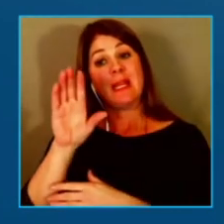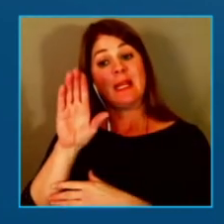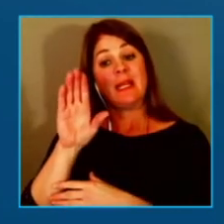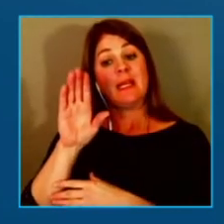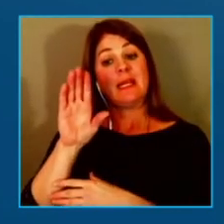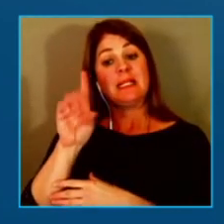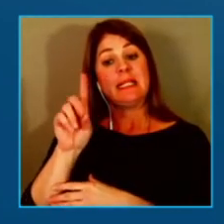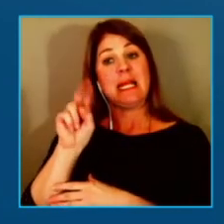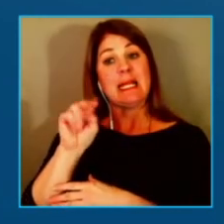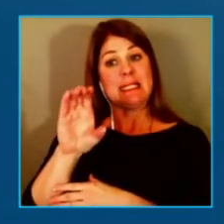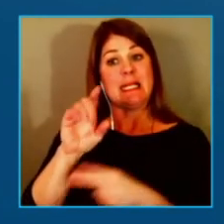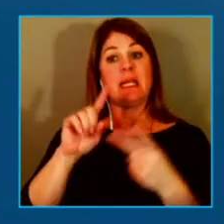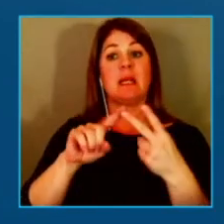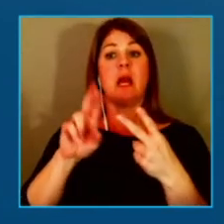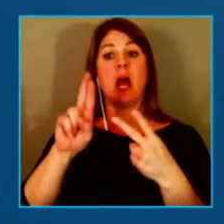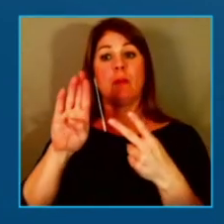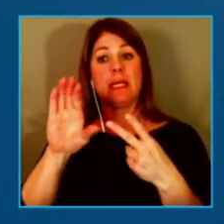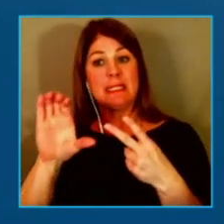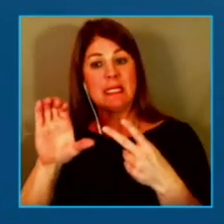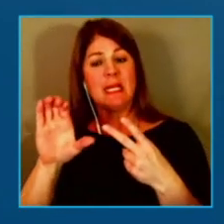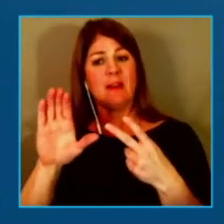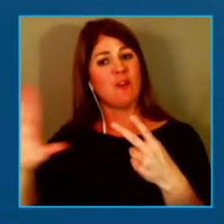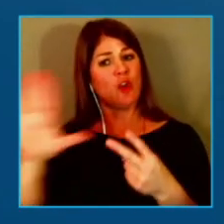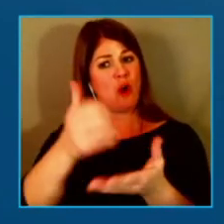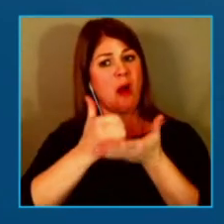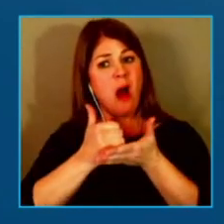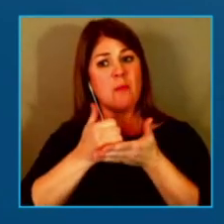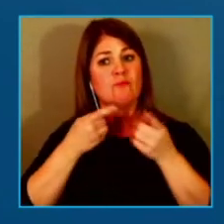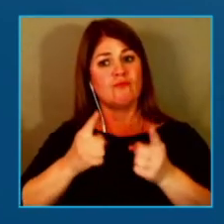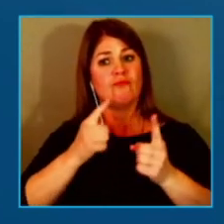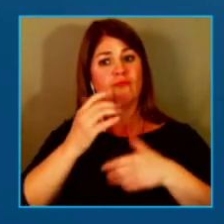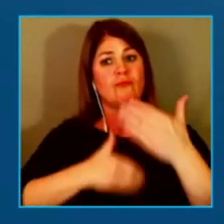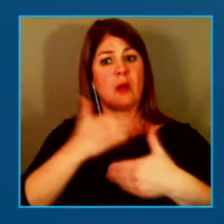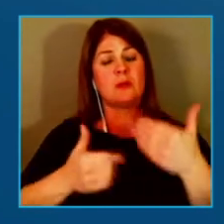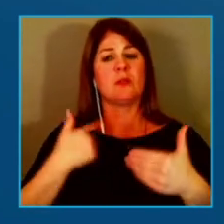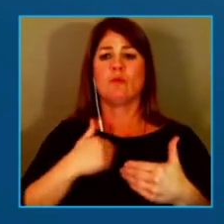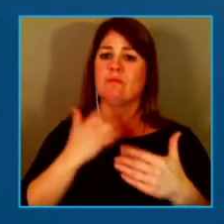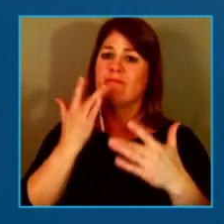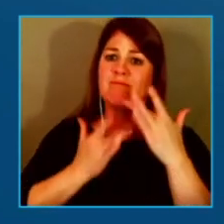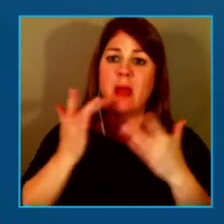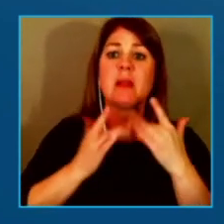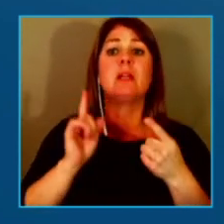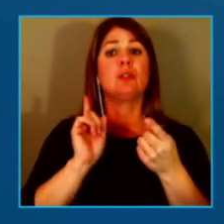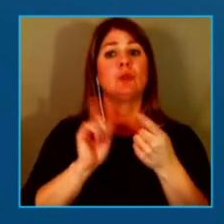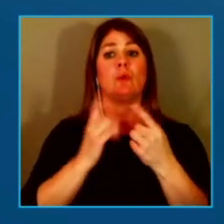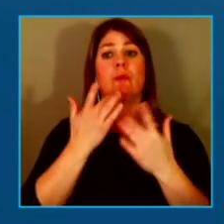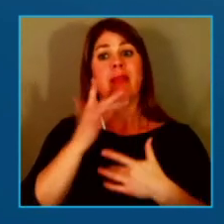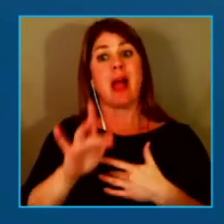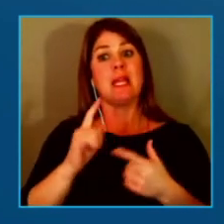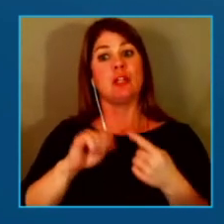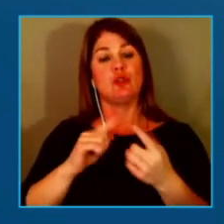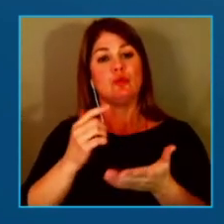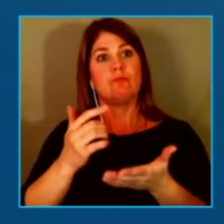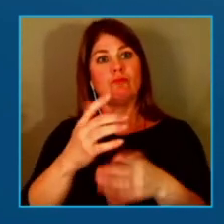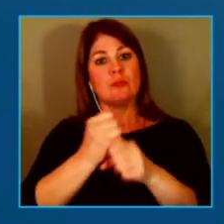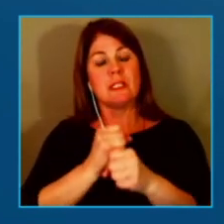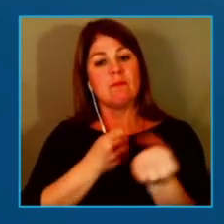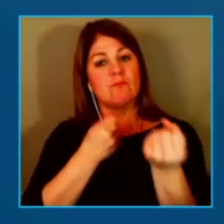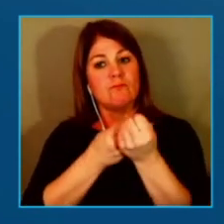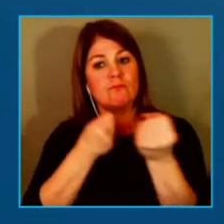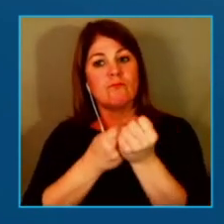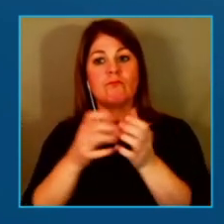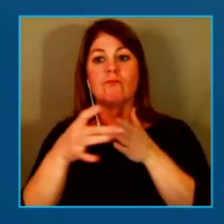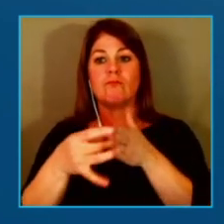for all of your help in this process. We are most fortunate to receive the guidance and support of two RBC